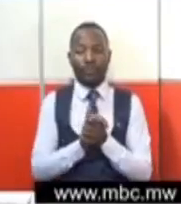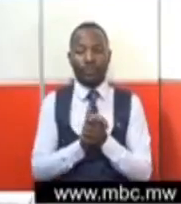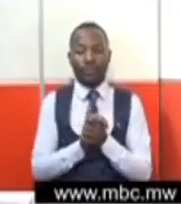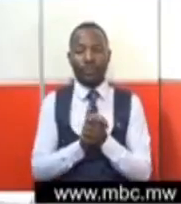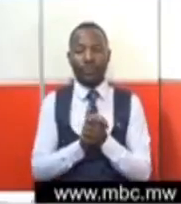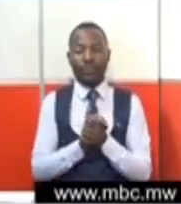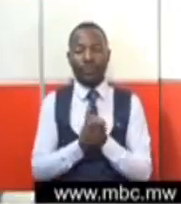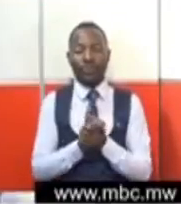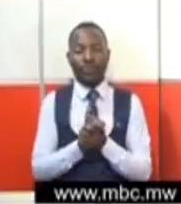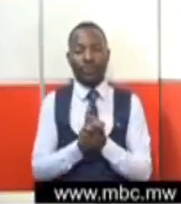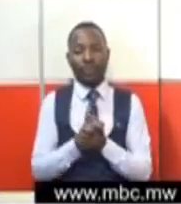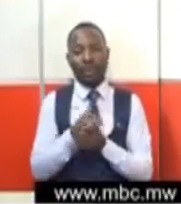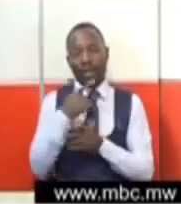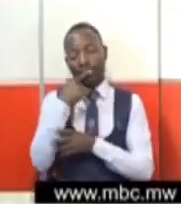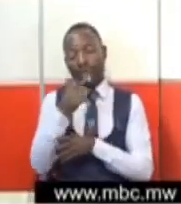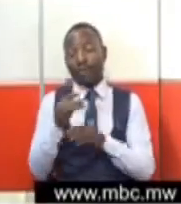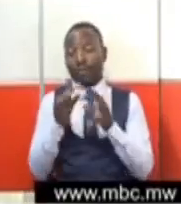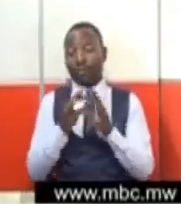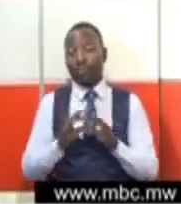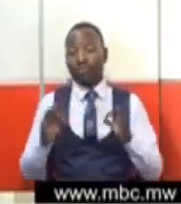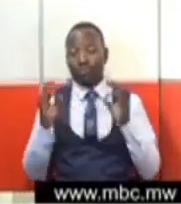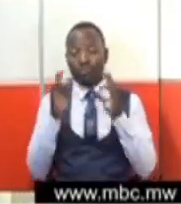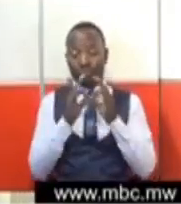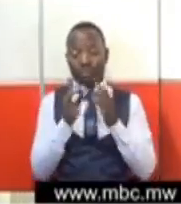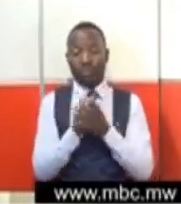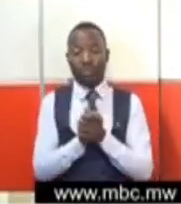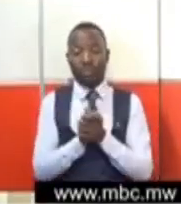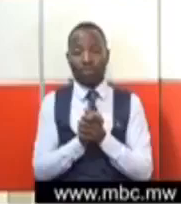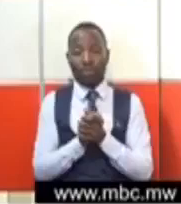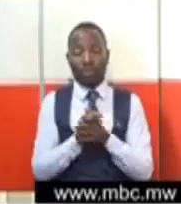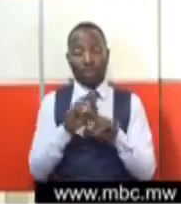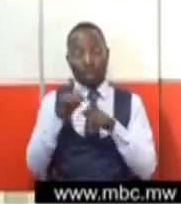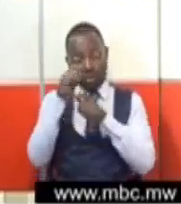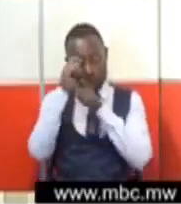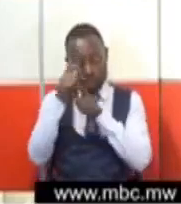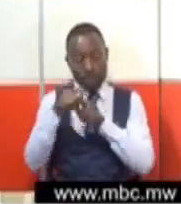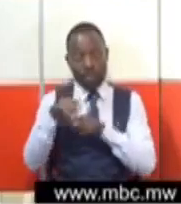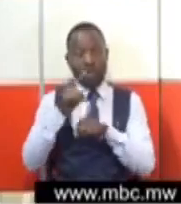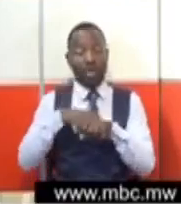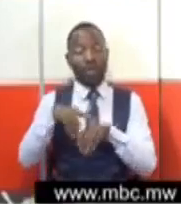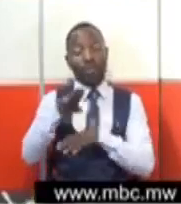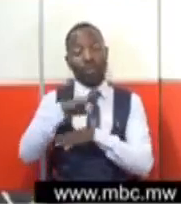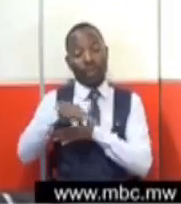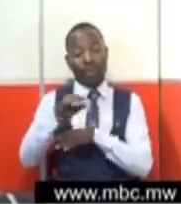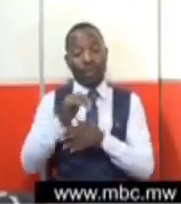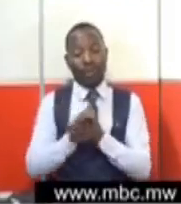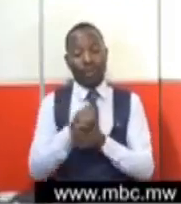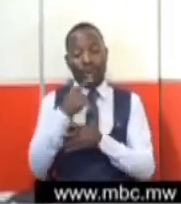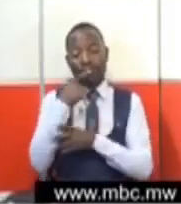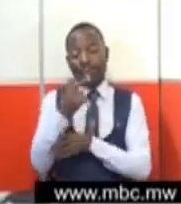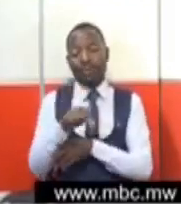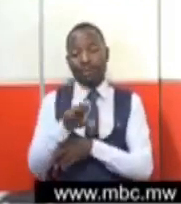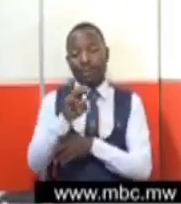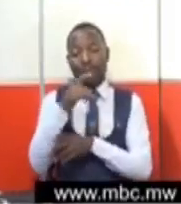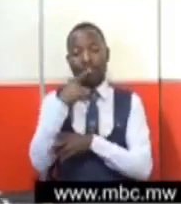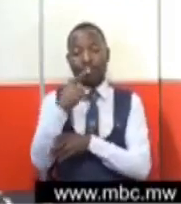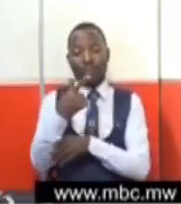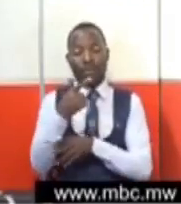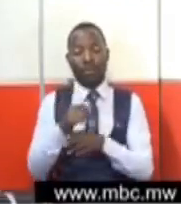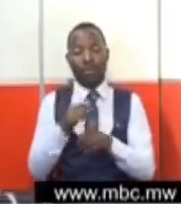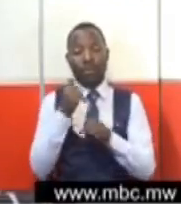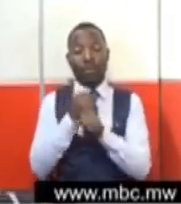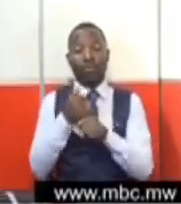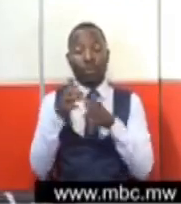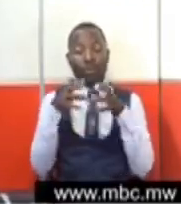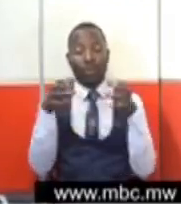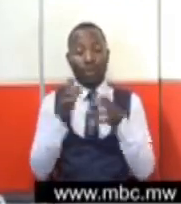MBC, acknowledged the importance of upholding integrity at all times and stated that MBC is performing